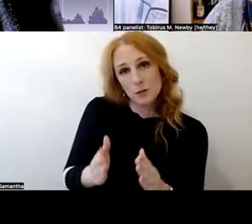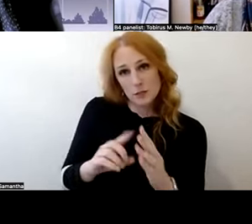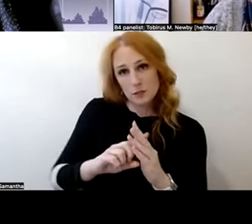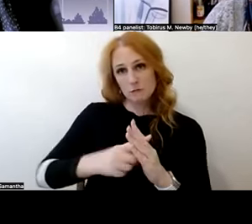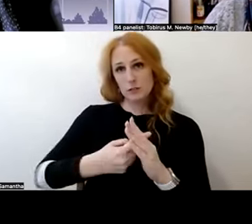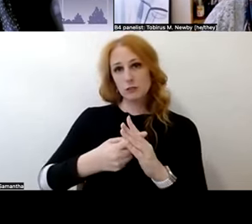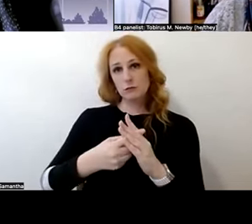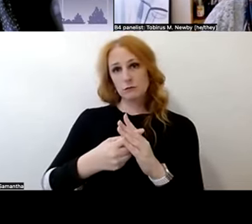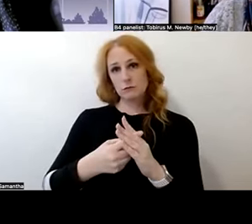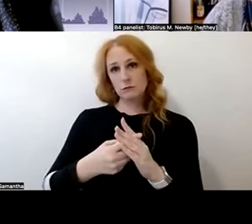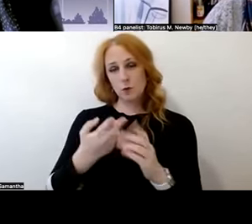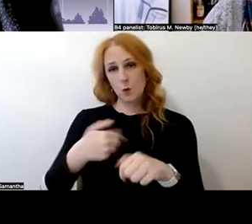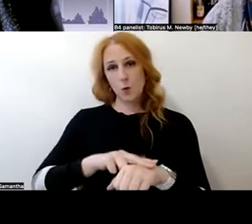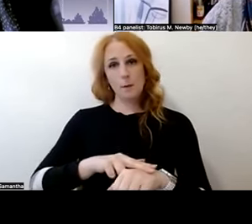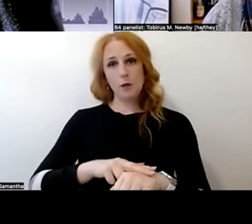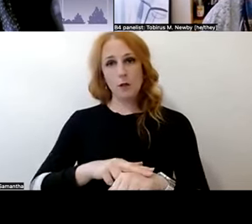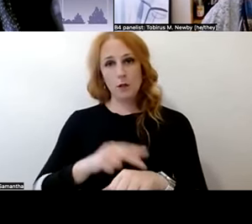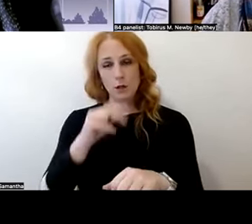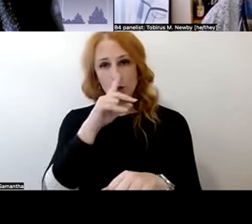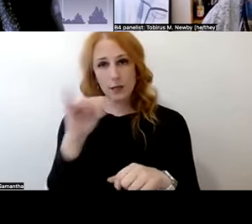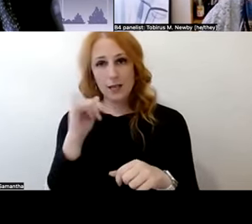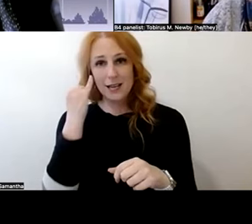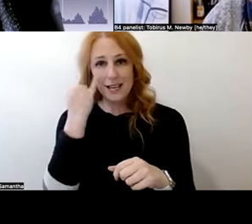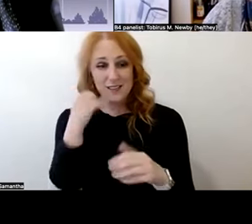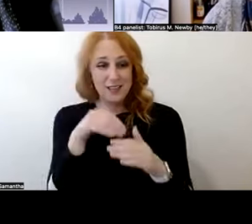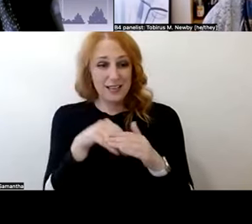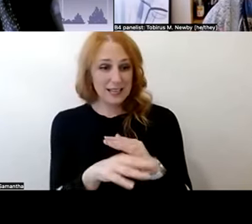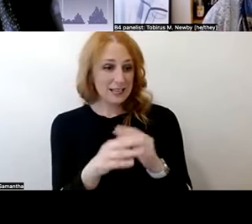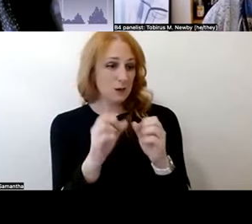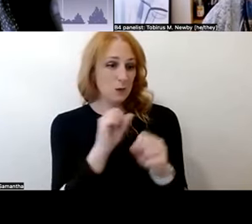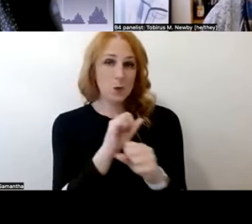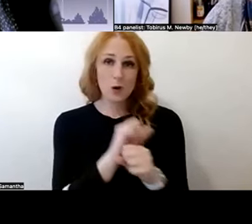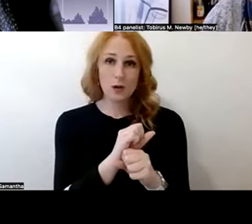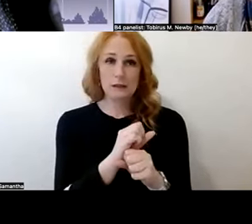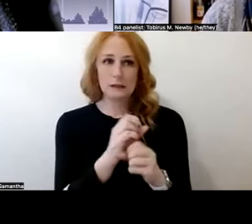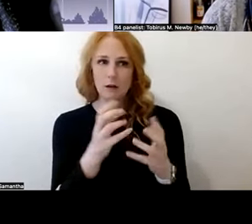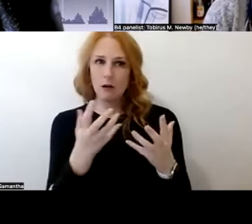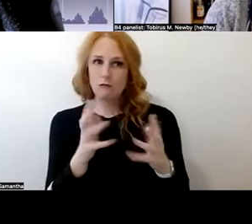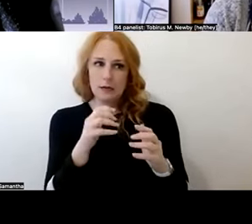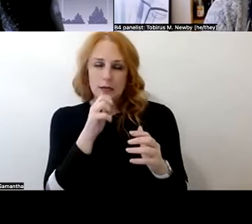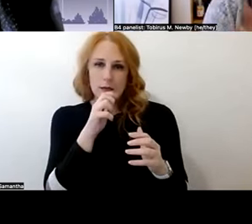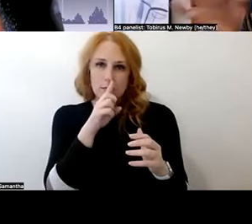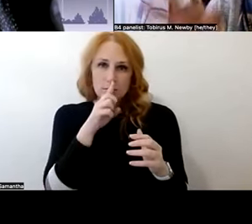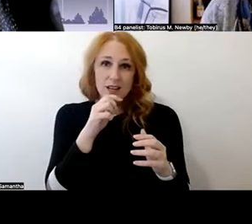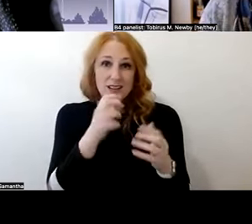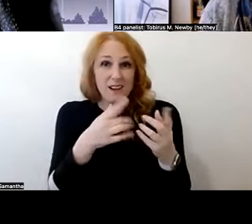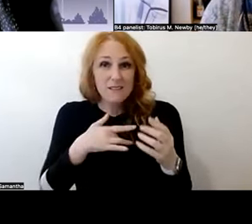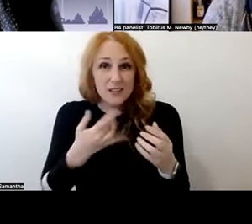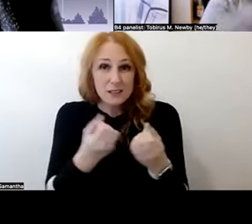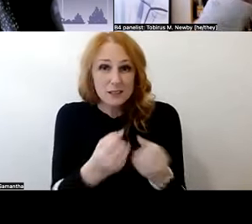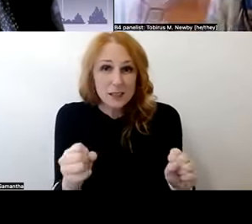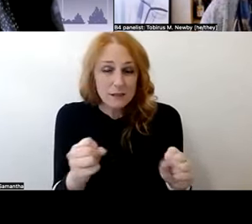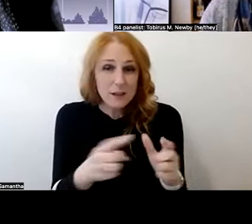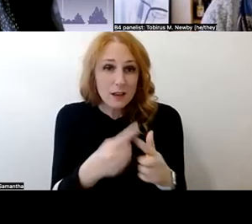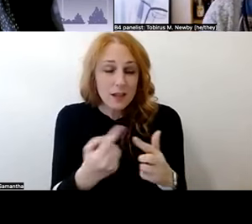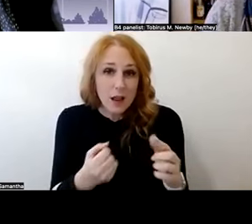initially doesn't feel super safe at work when they start, doesn't feel included, doesn't feel like their voices are valued, and then something else, an incident